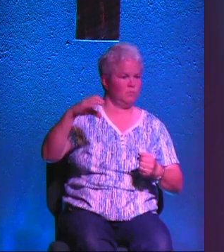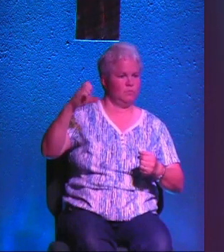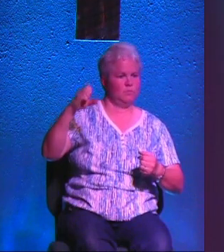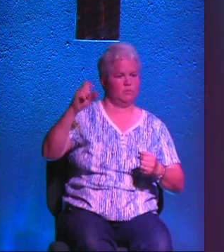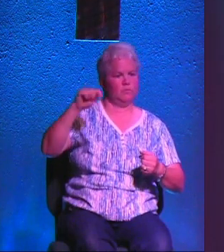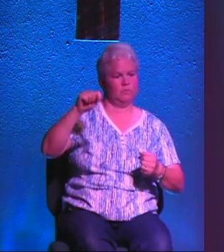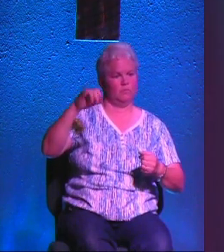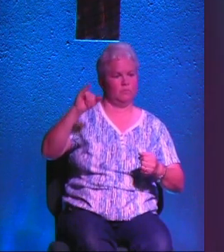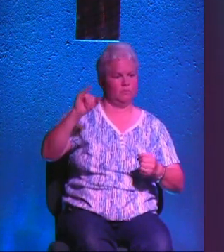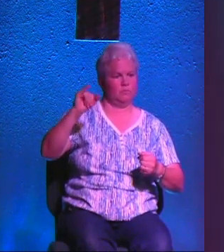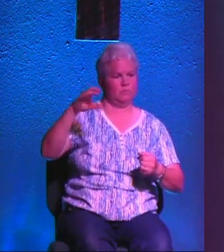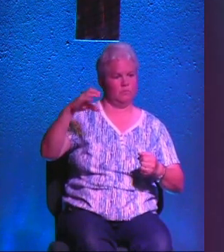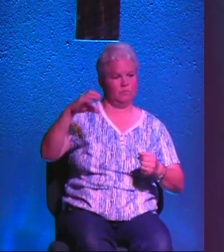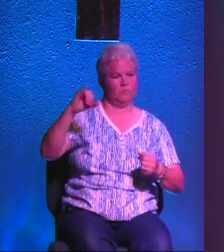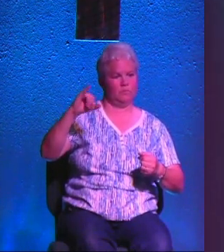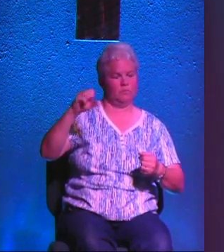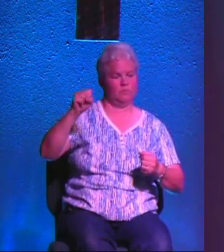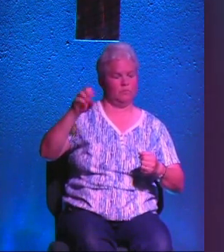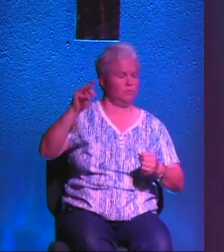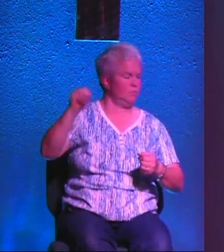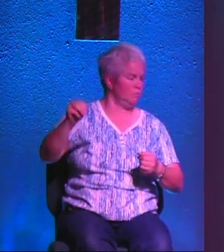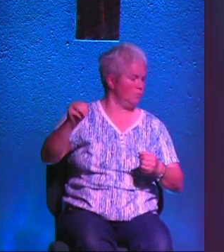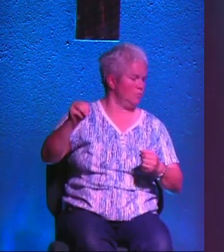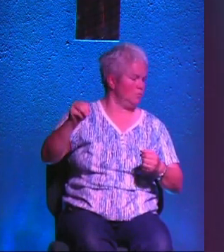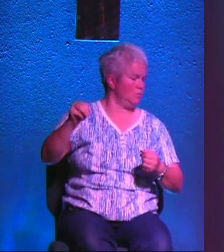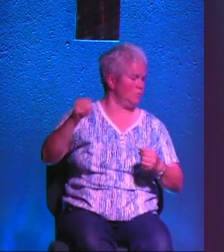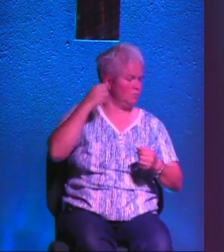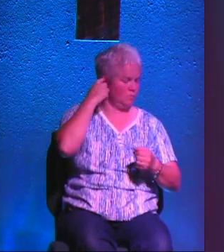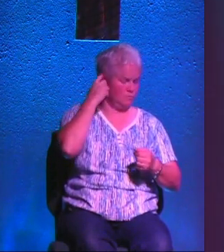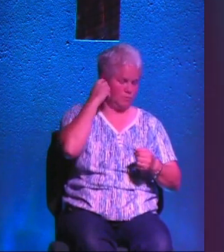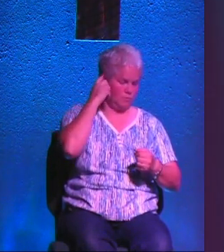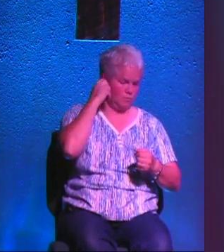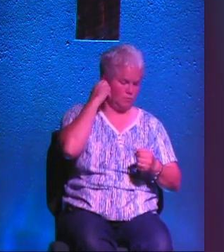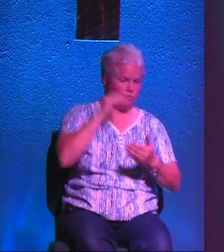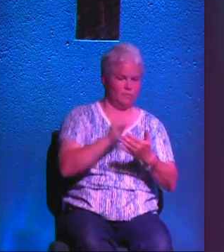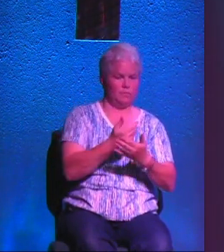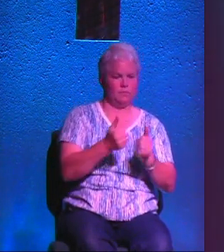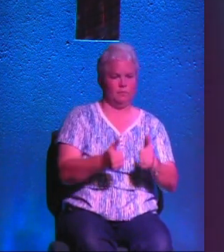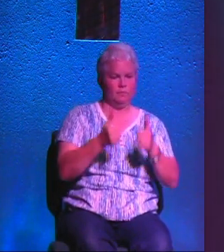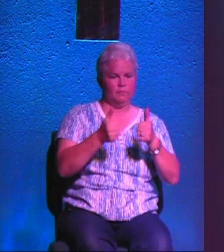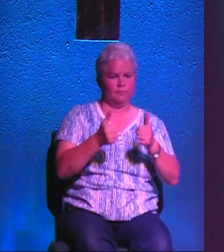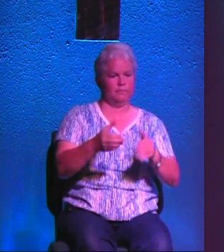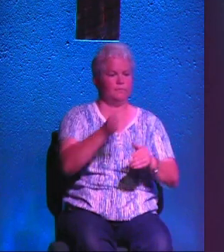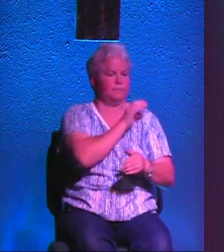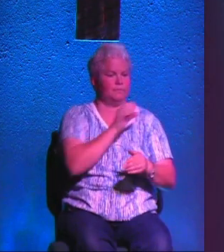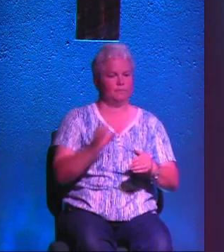therefore, is not keeping with the nature of a new life in Christ.